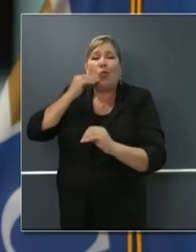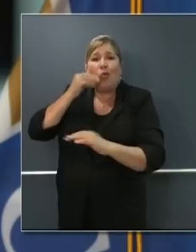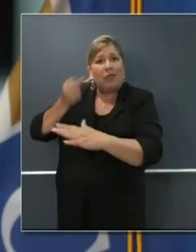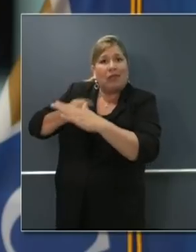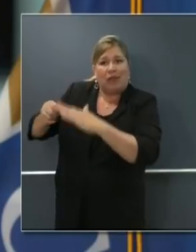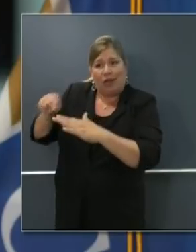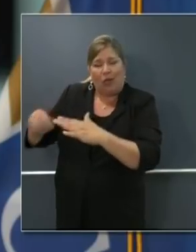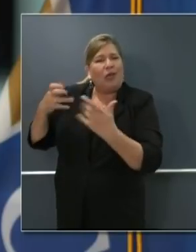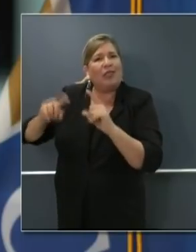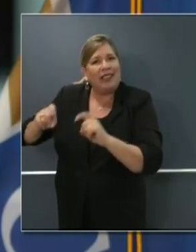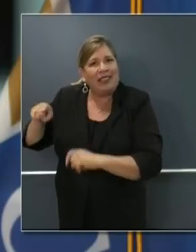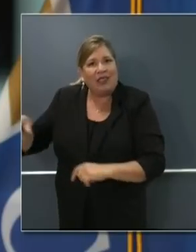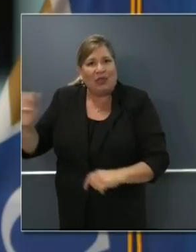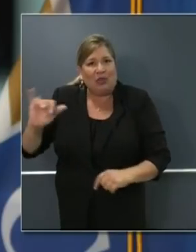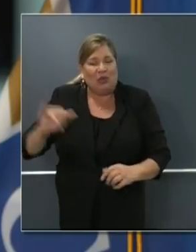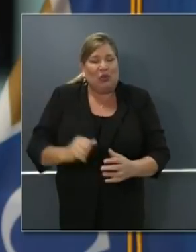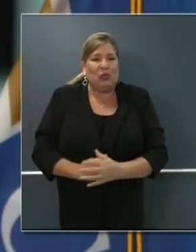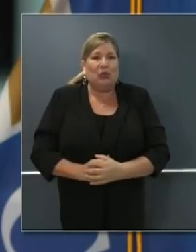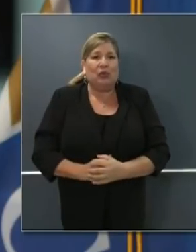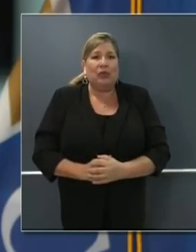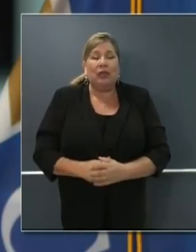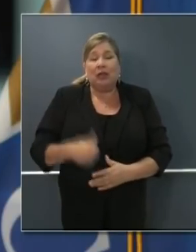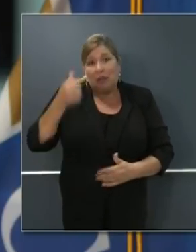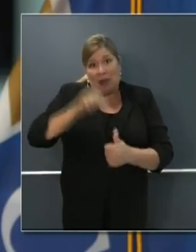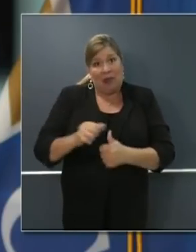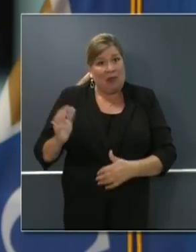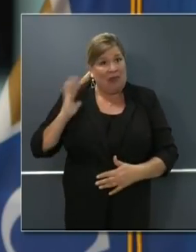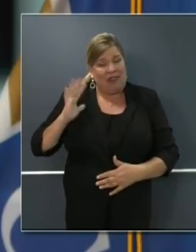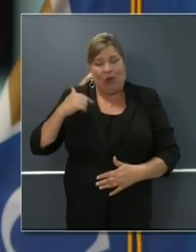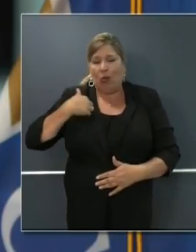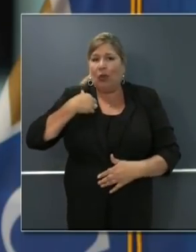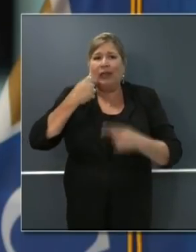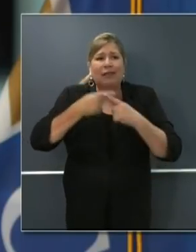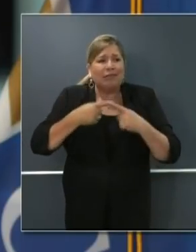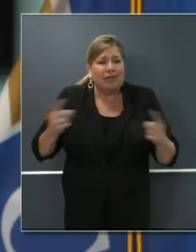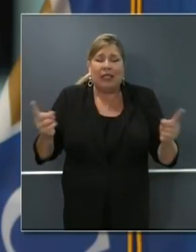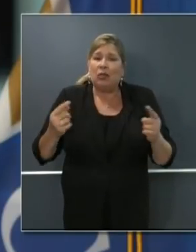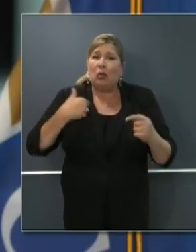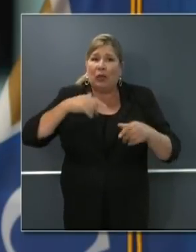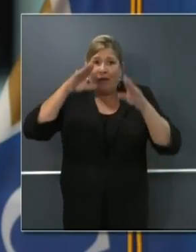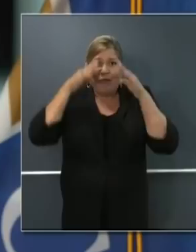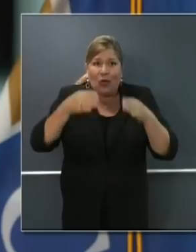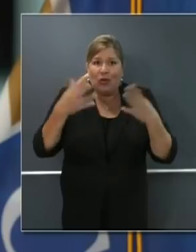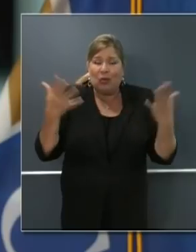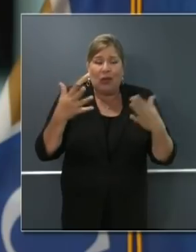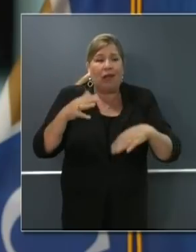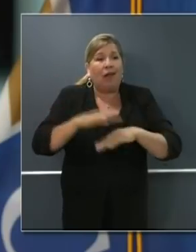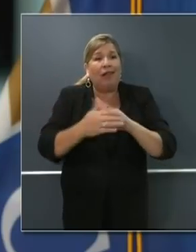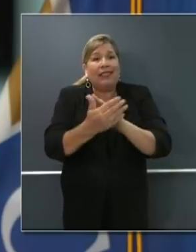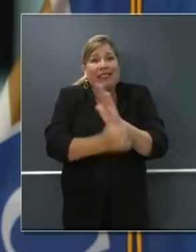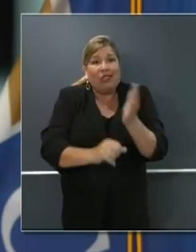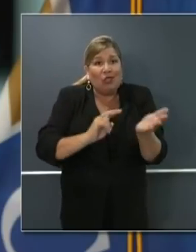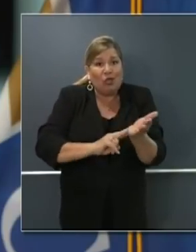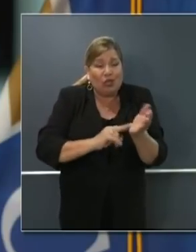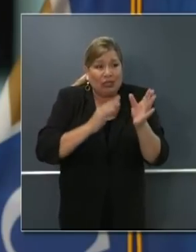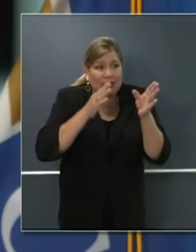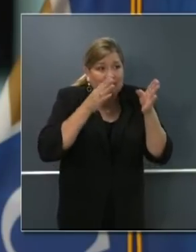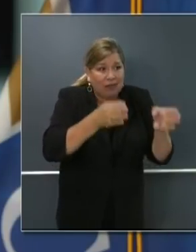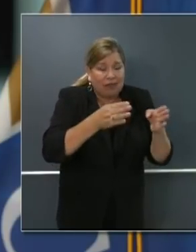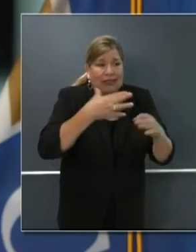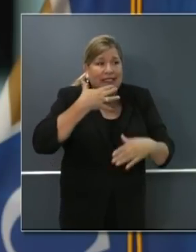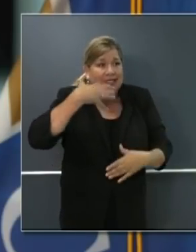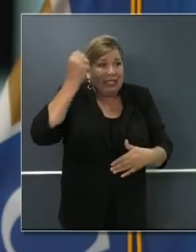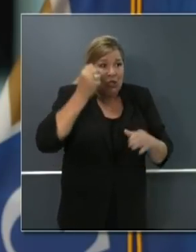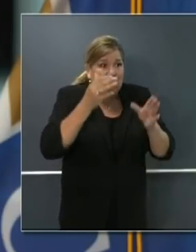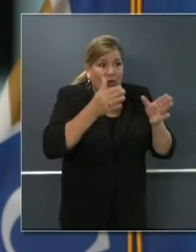we made at the beginning of this pandemic was focusing on skilled nursing facilities, assisted living, and taking care of our homeless. It's